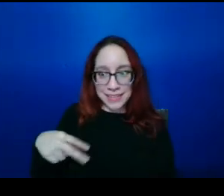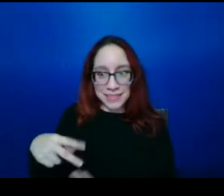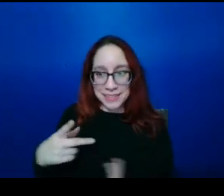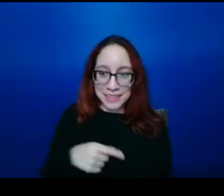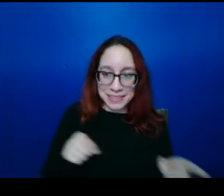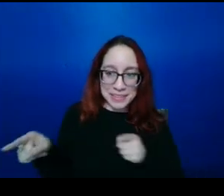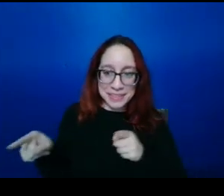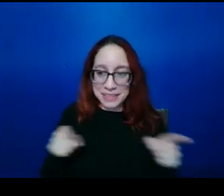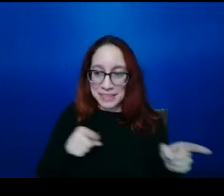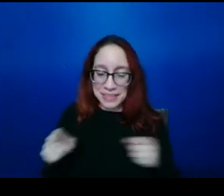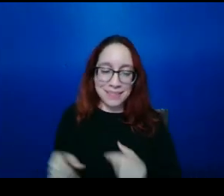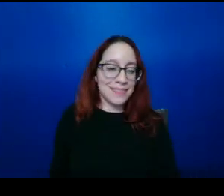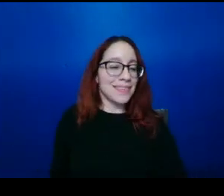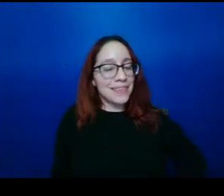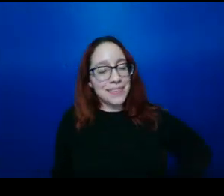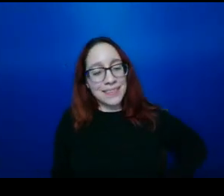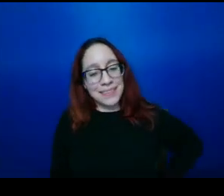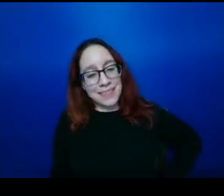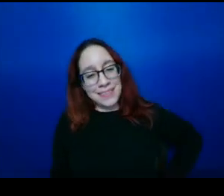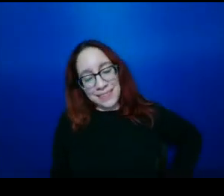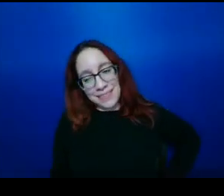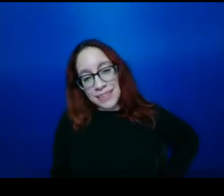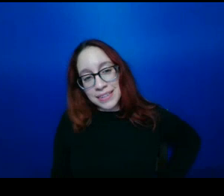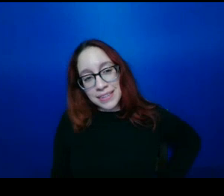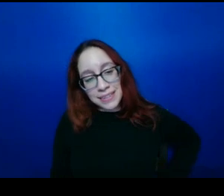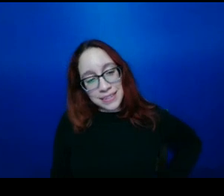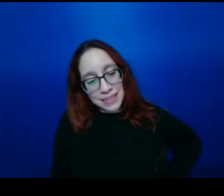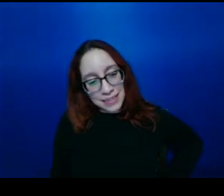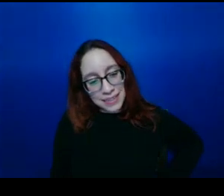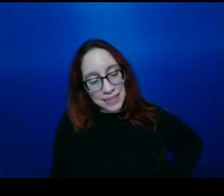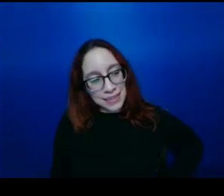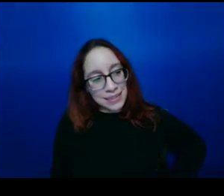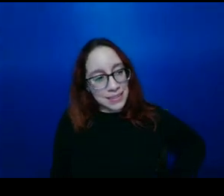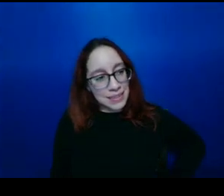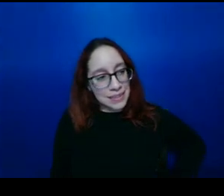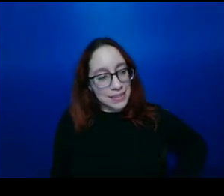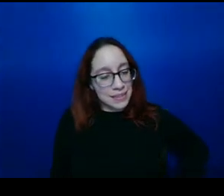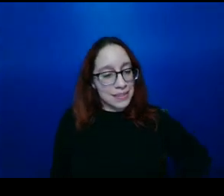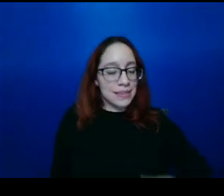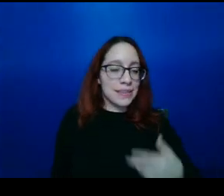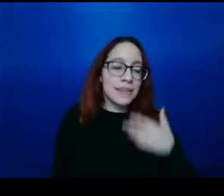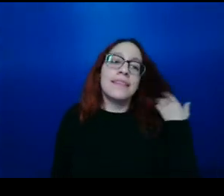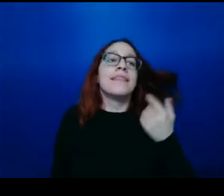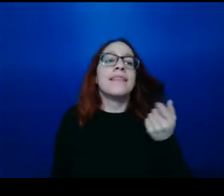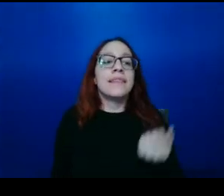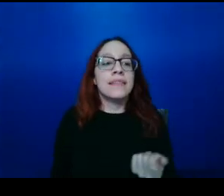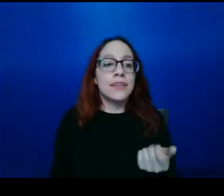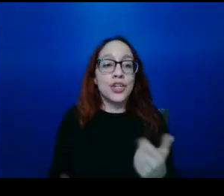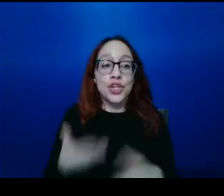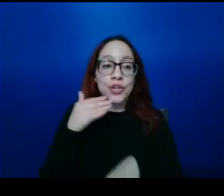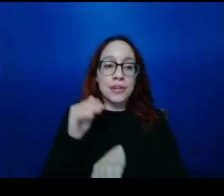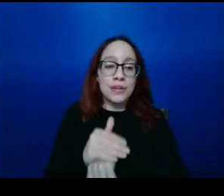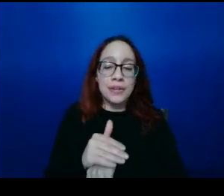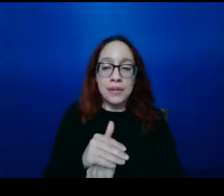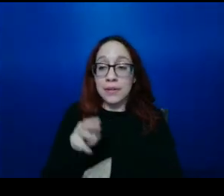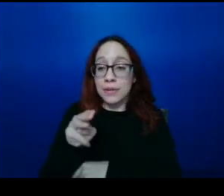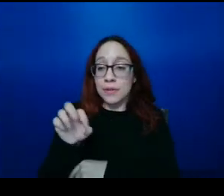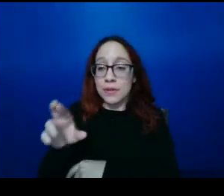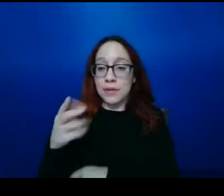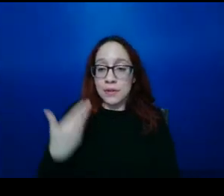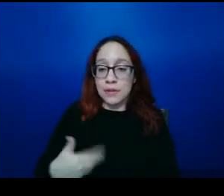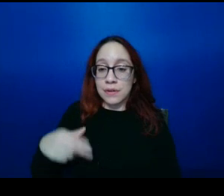That's the hot zone. All right. Good evening, Mayor, Commission. For the record,